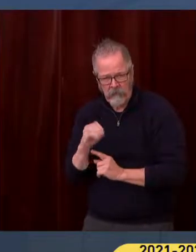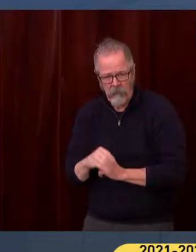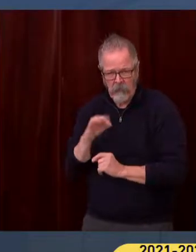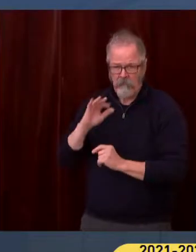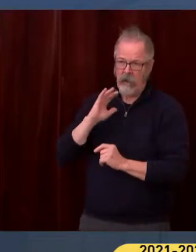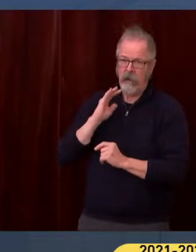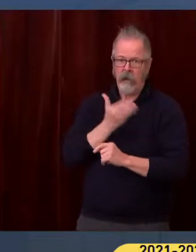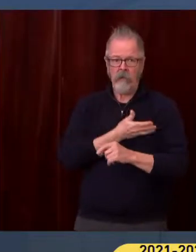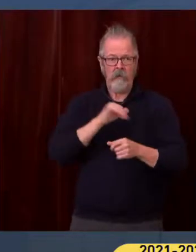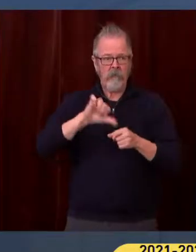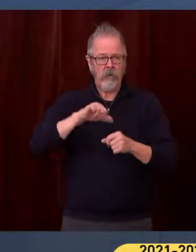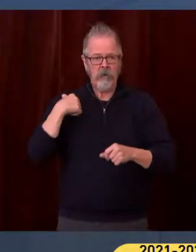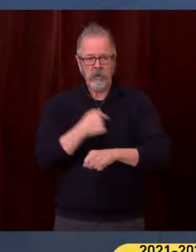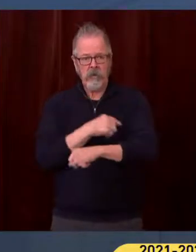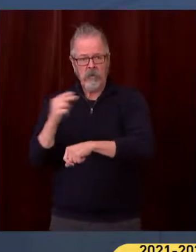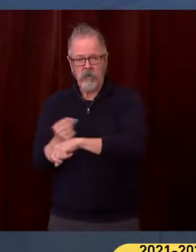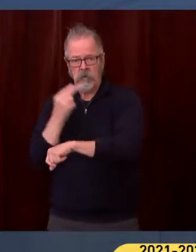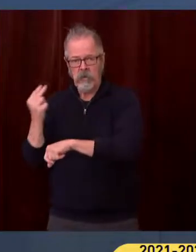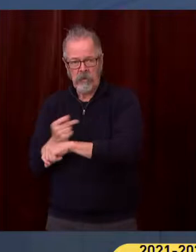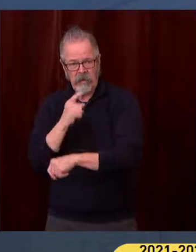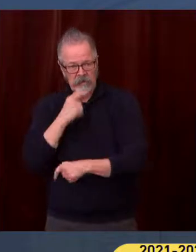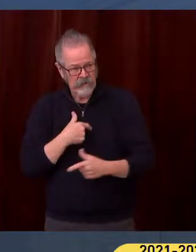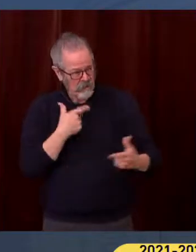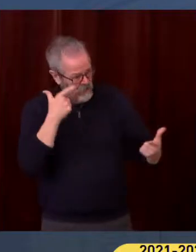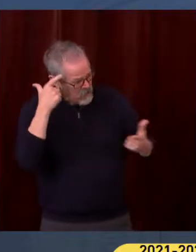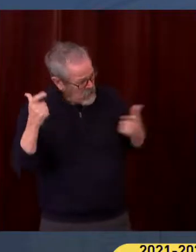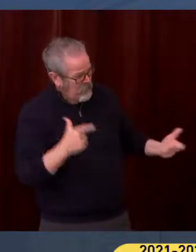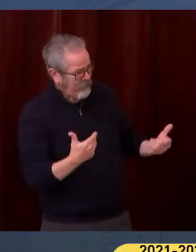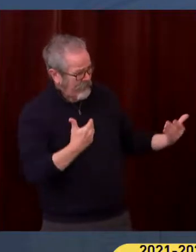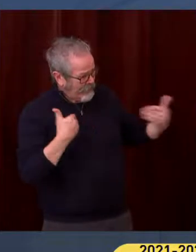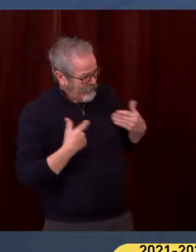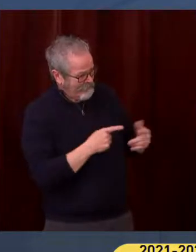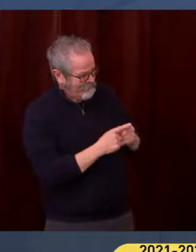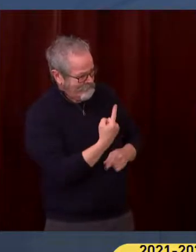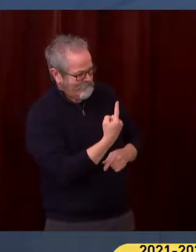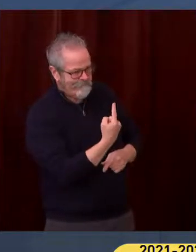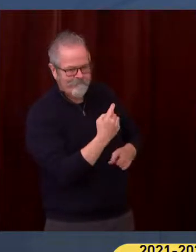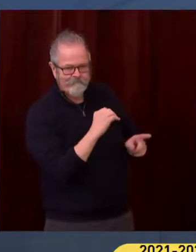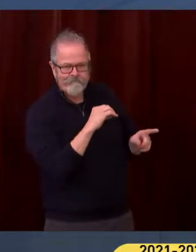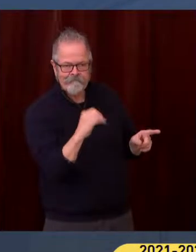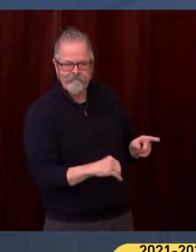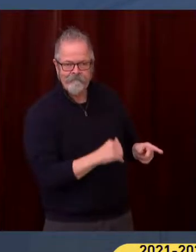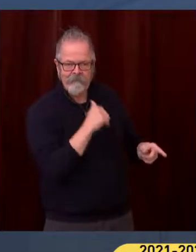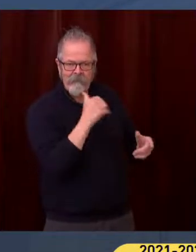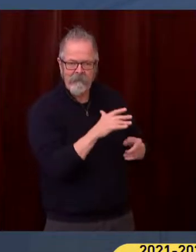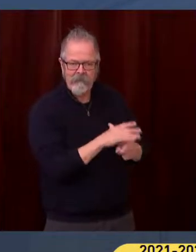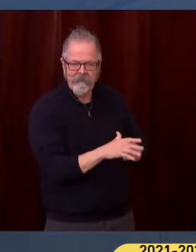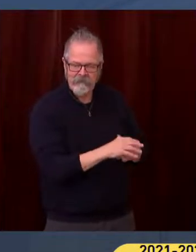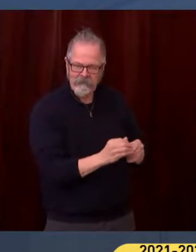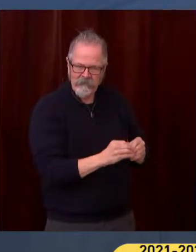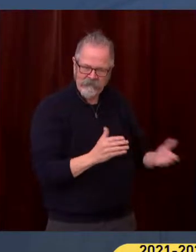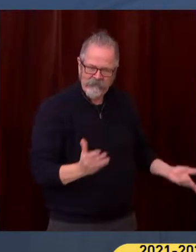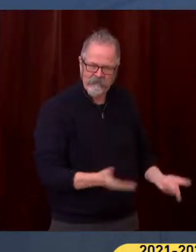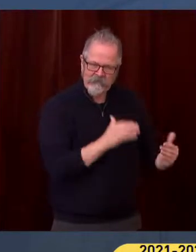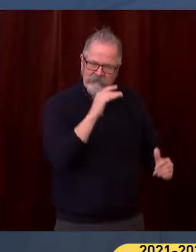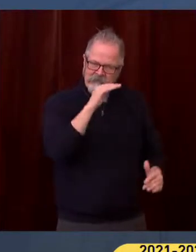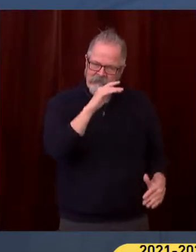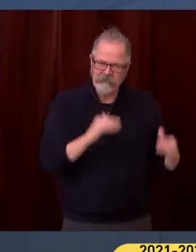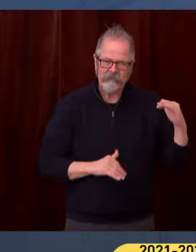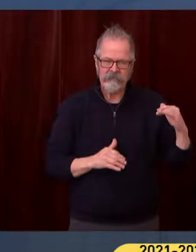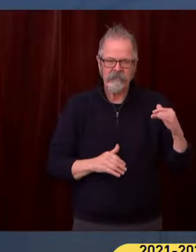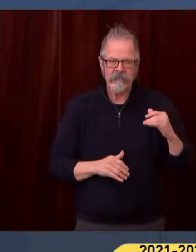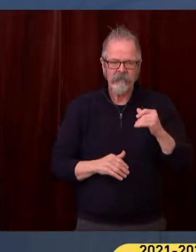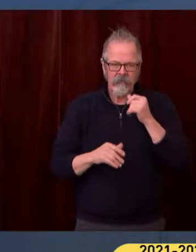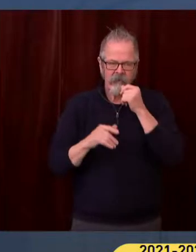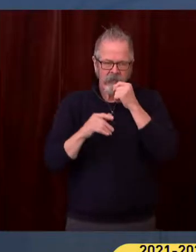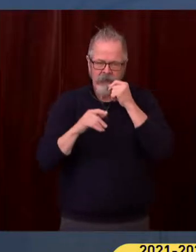fuel produced at Grays Harbor is consumed in state. R rest goes to markets that have adopted biodiesel within their carbon reduction strategies. R They're